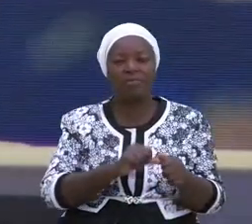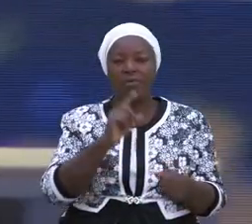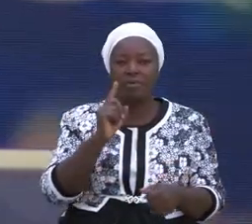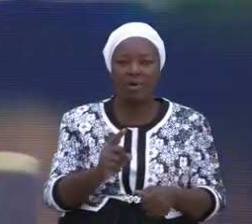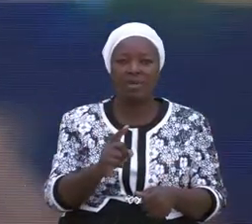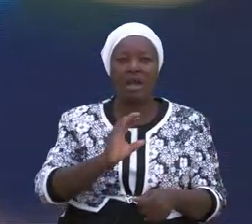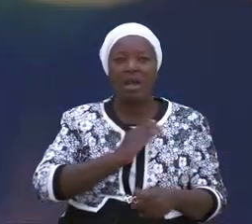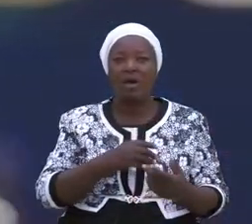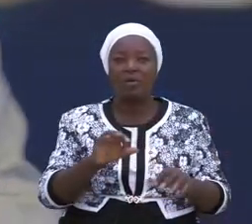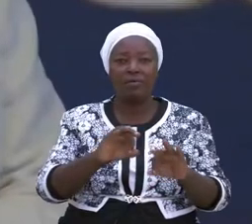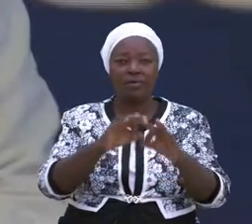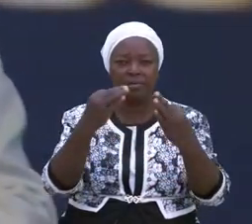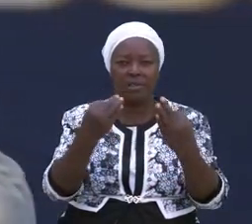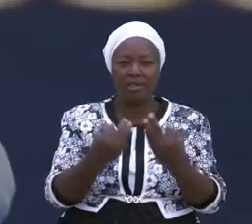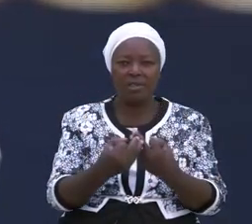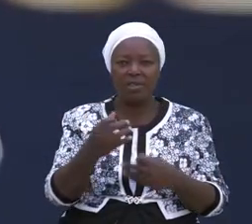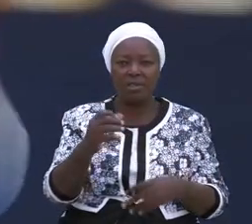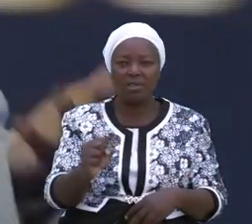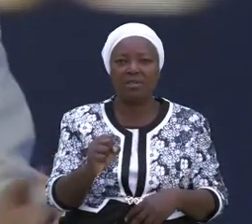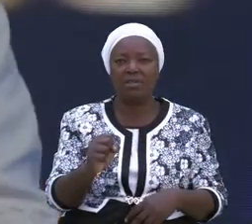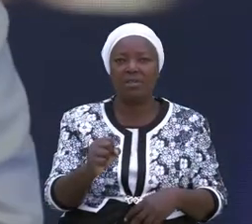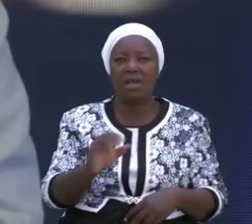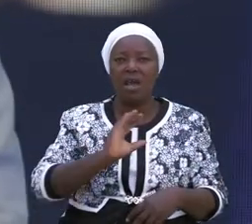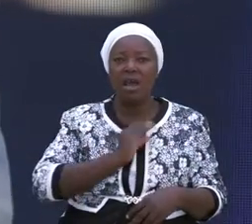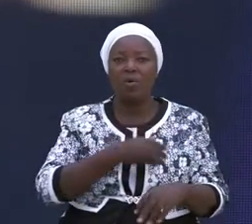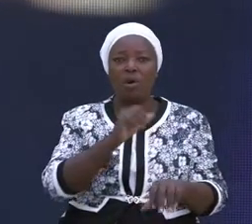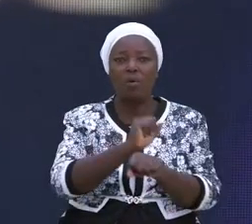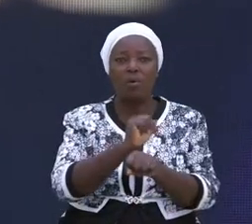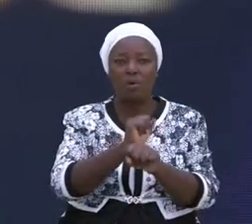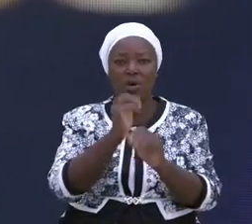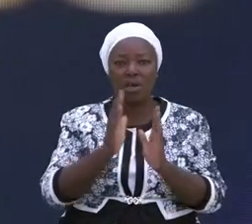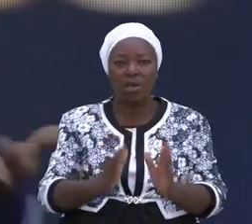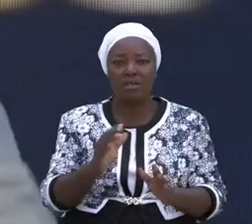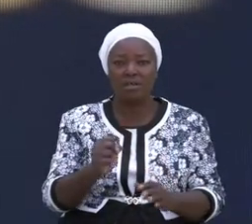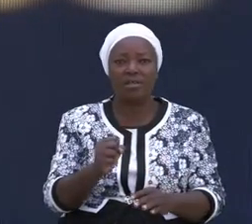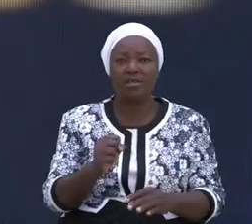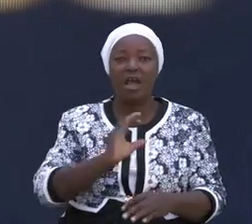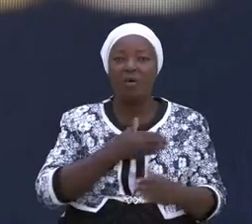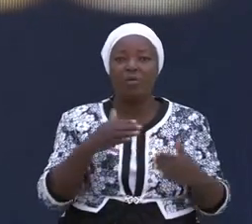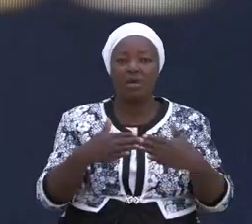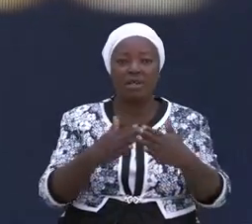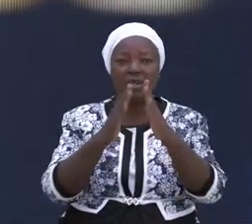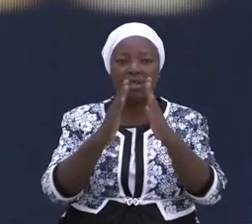families, our workers, our leaders,